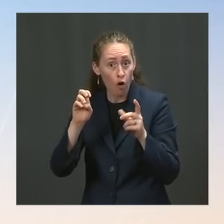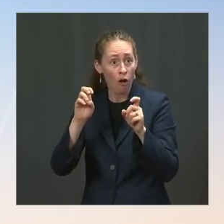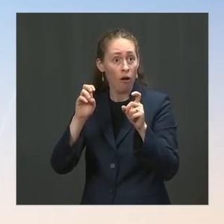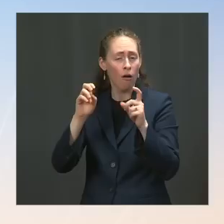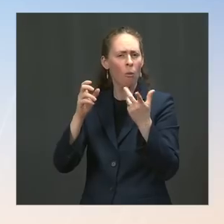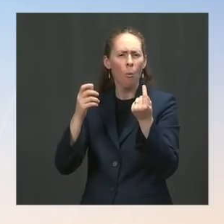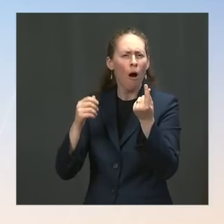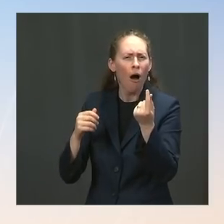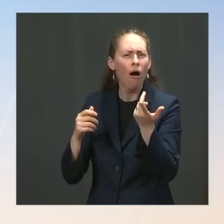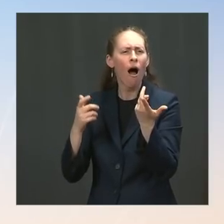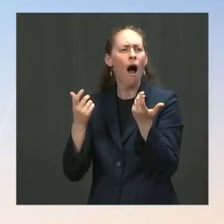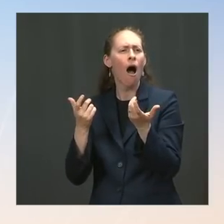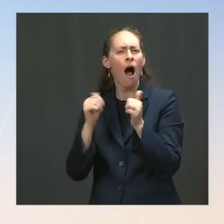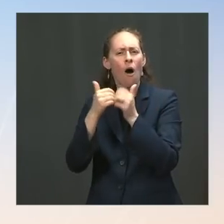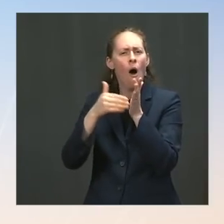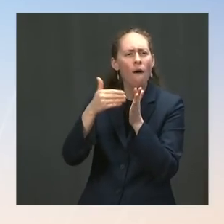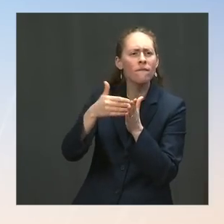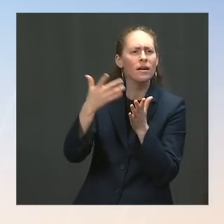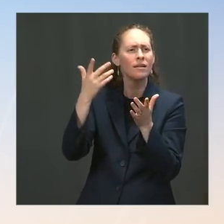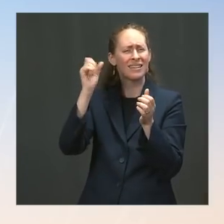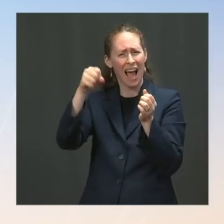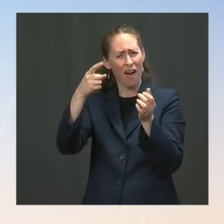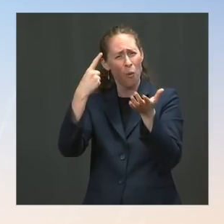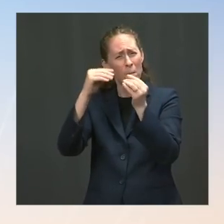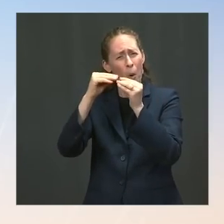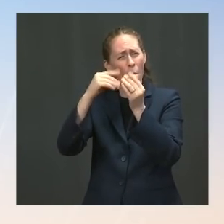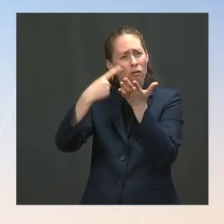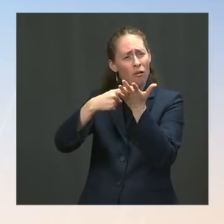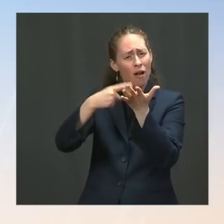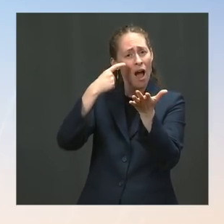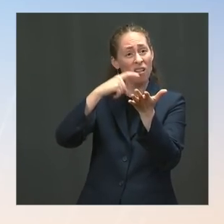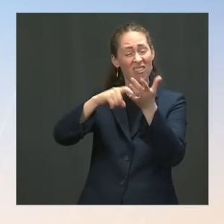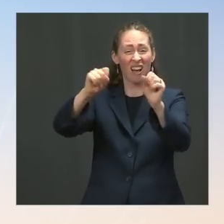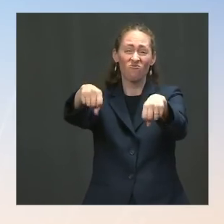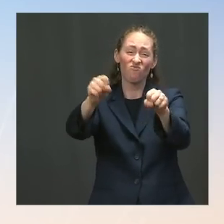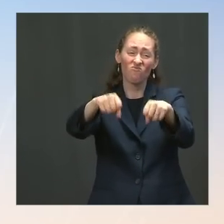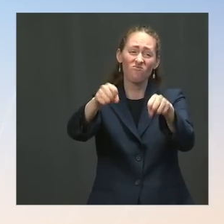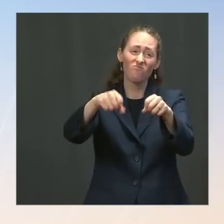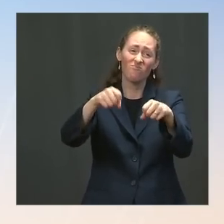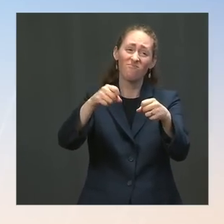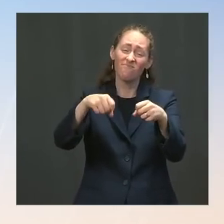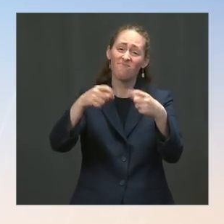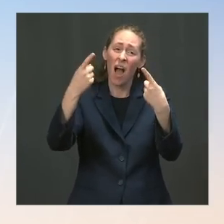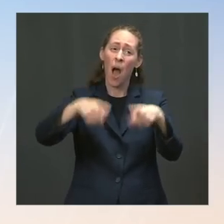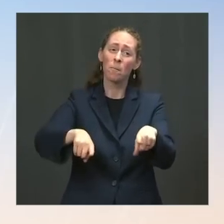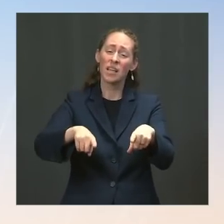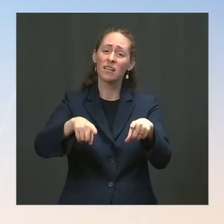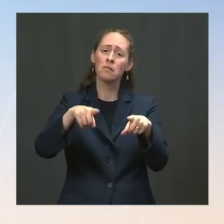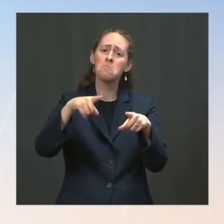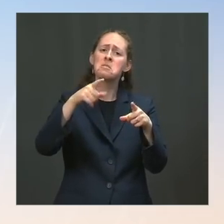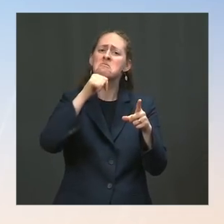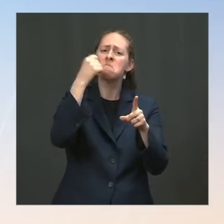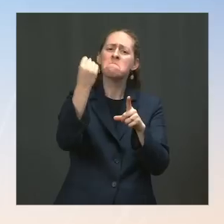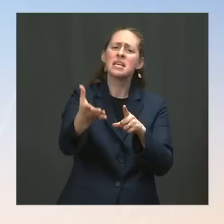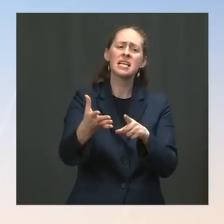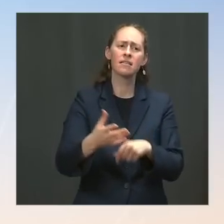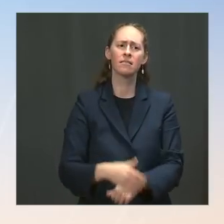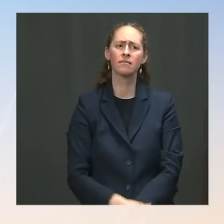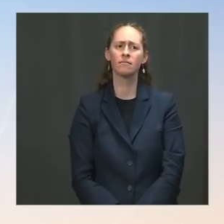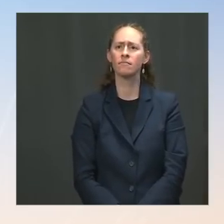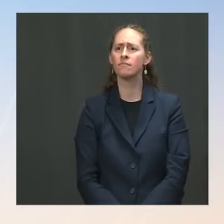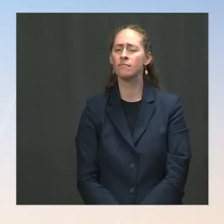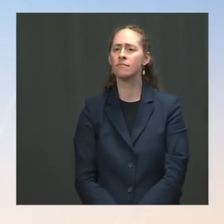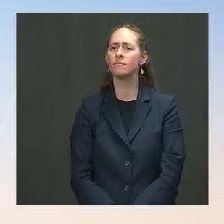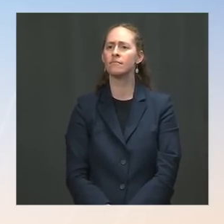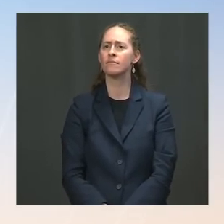of acknowledging in a more fulsome way that, yes, these are kind of happening on a semi-regular basis? We have said that. They are happening.